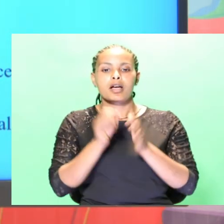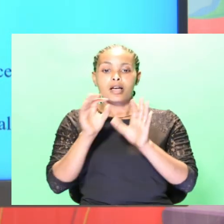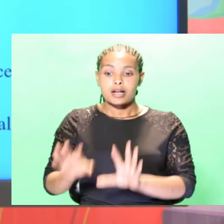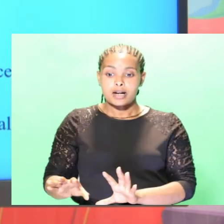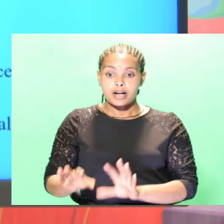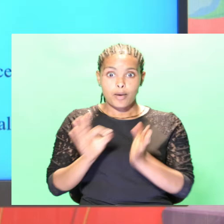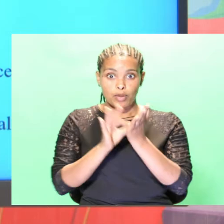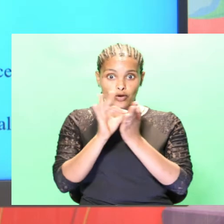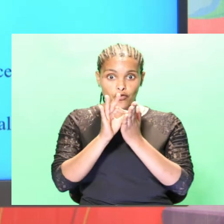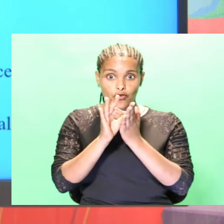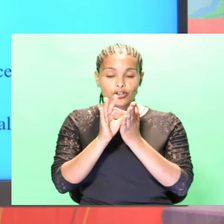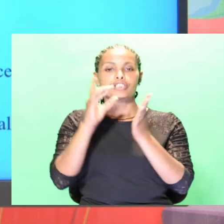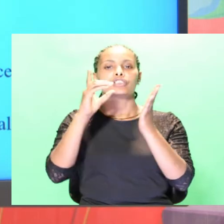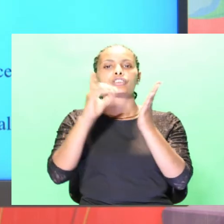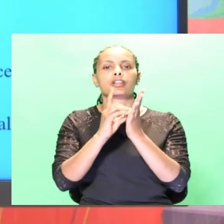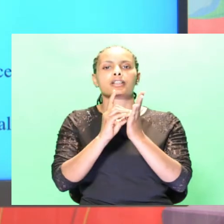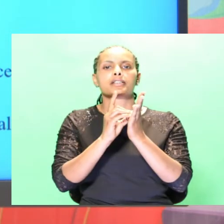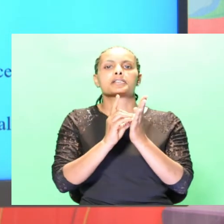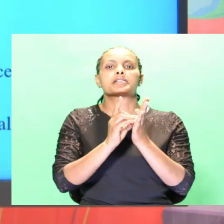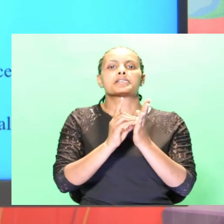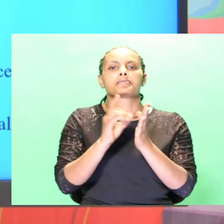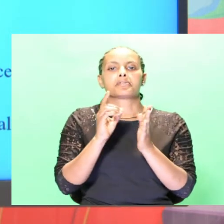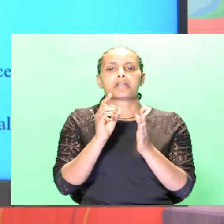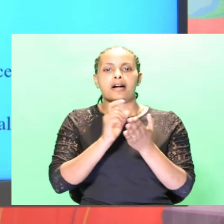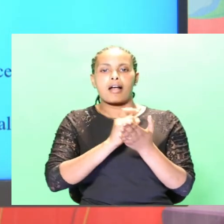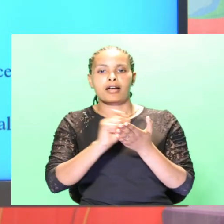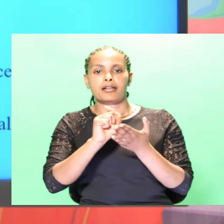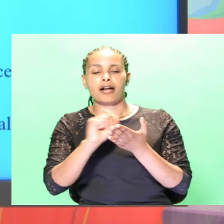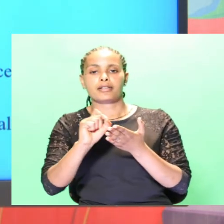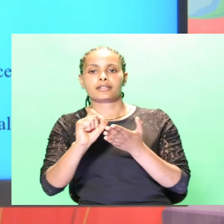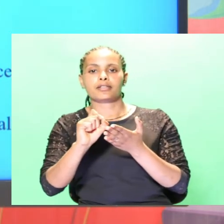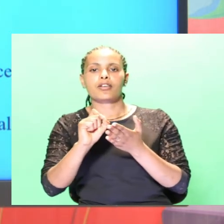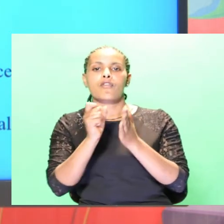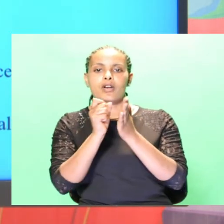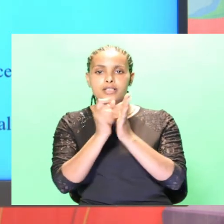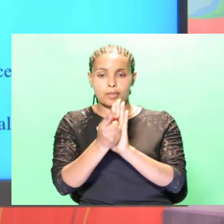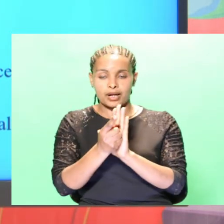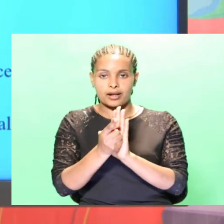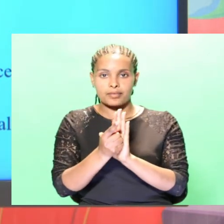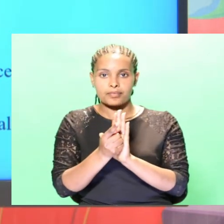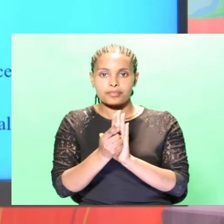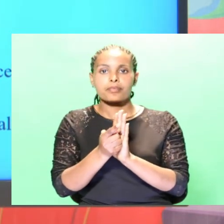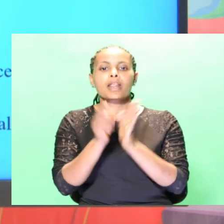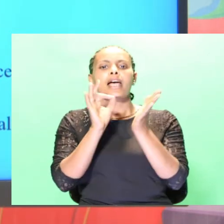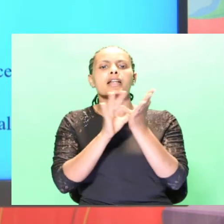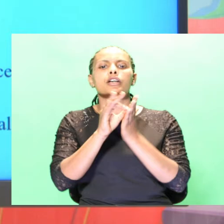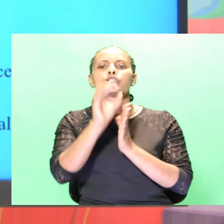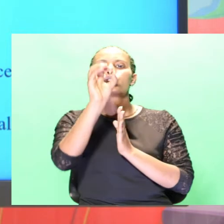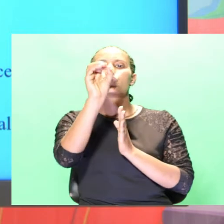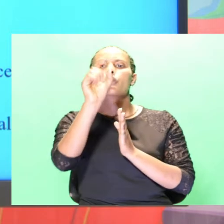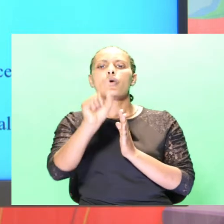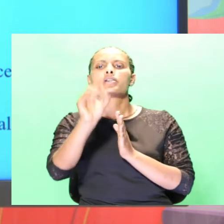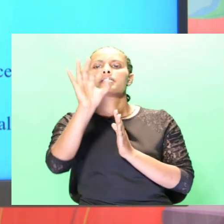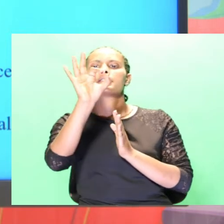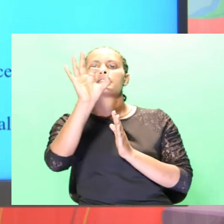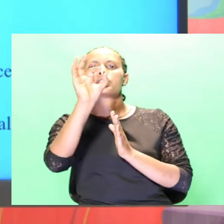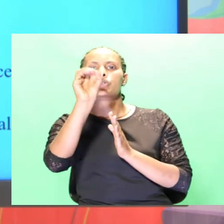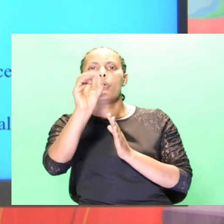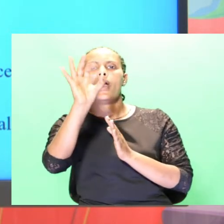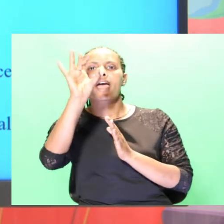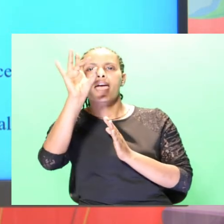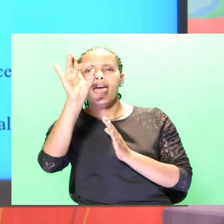Number of digits to the right of the decimal point. For example, a number